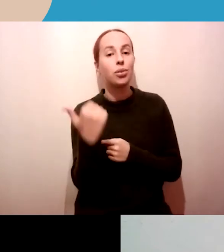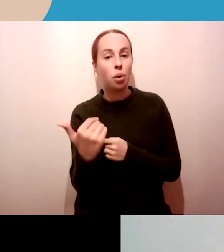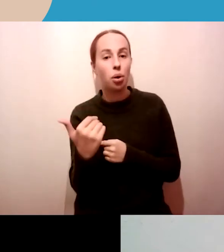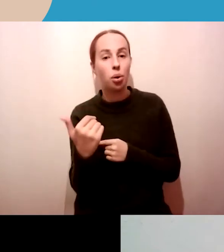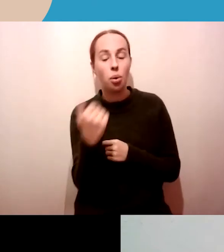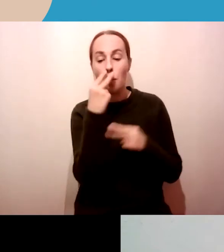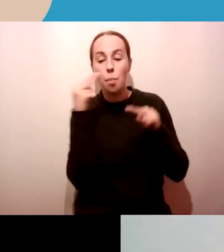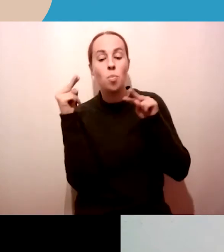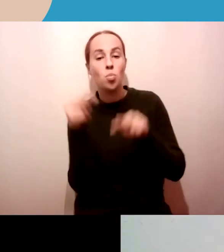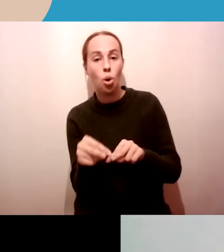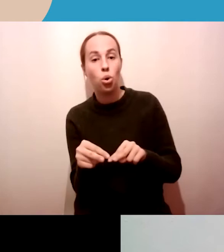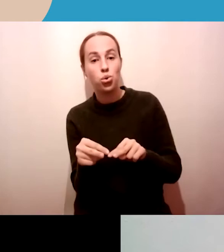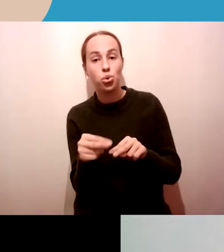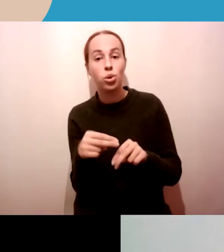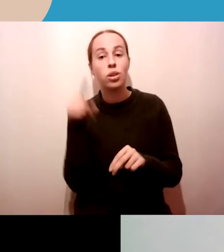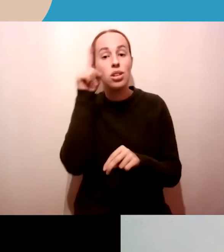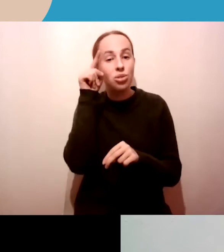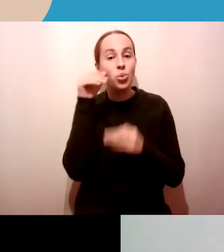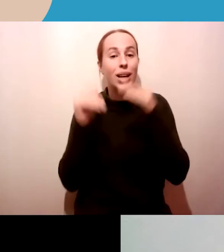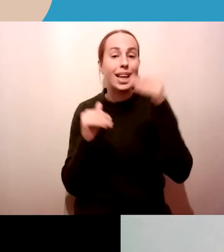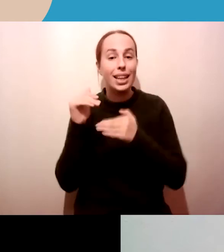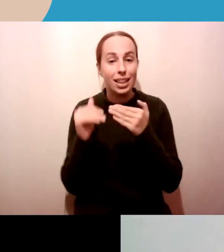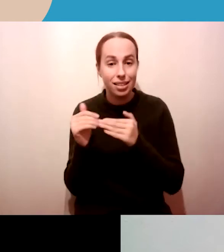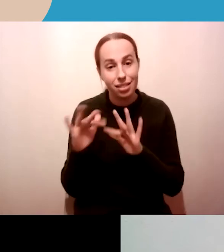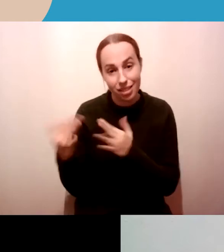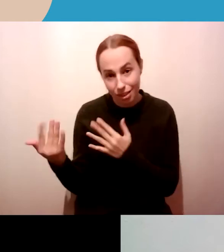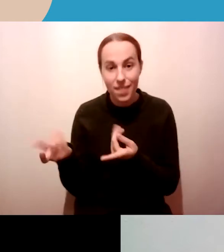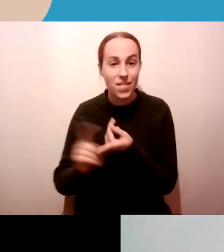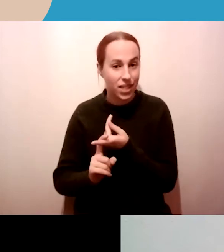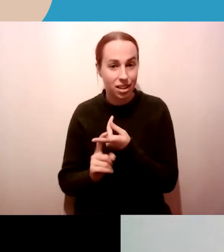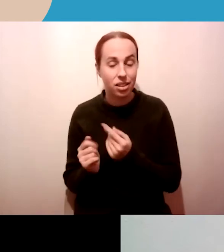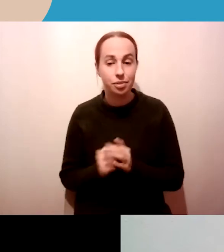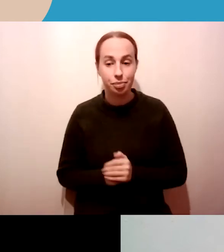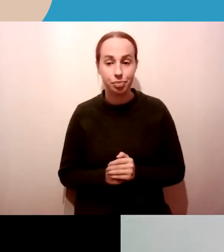is the generational issue. This is the attitude.